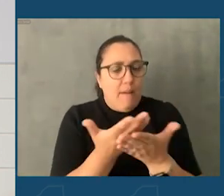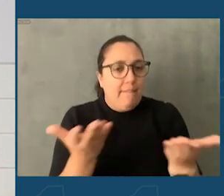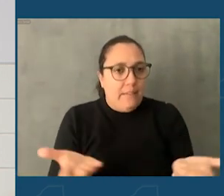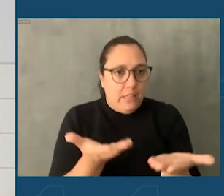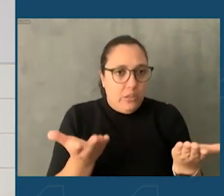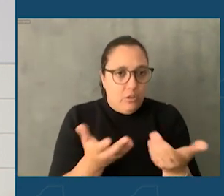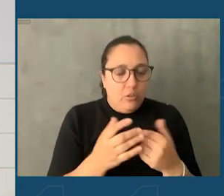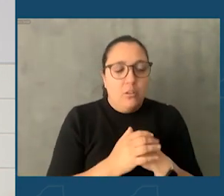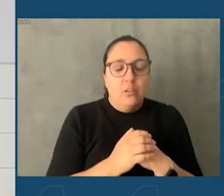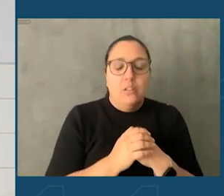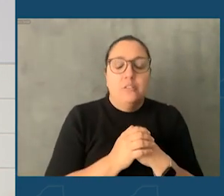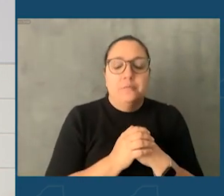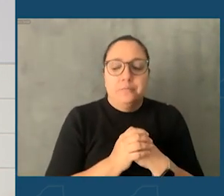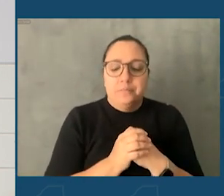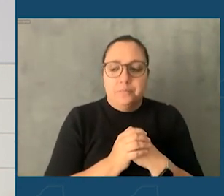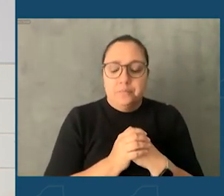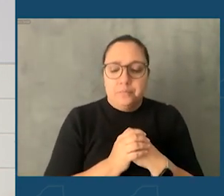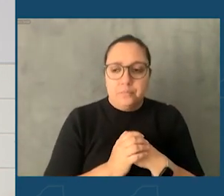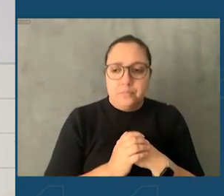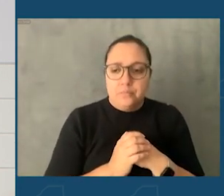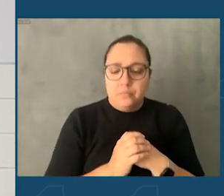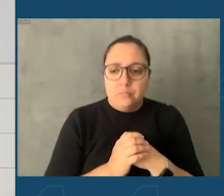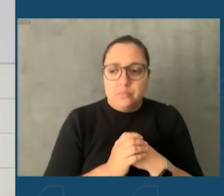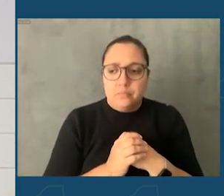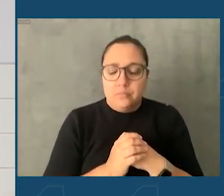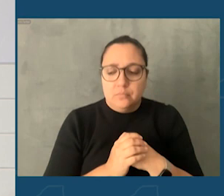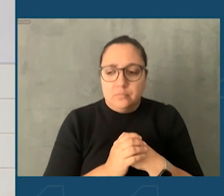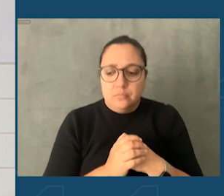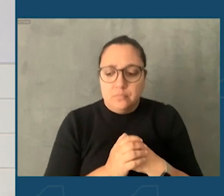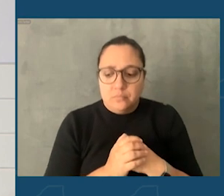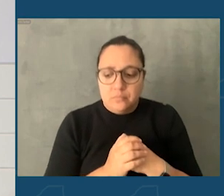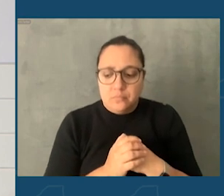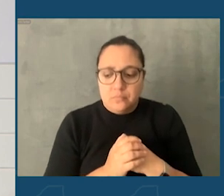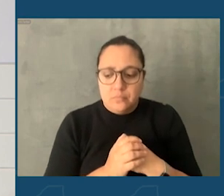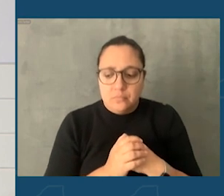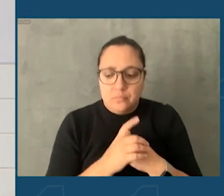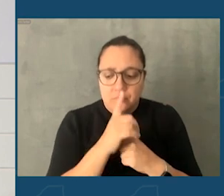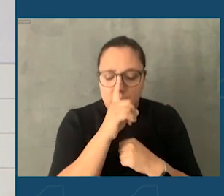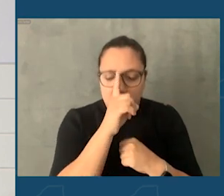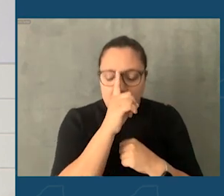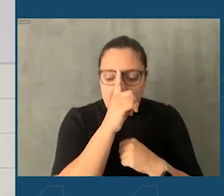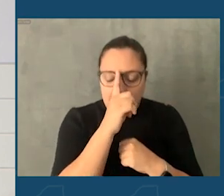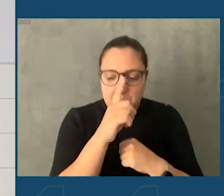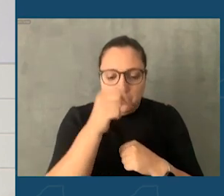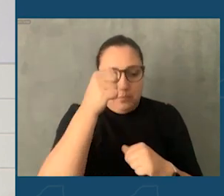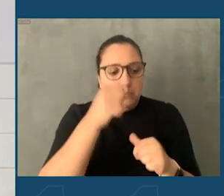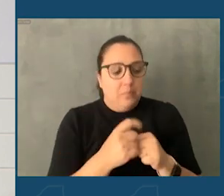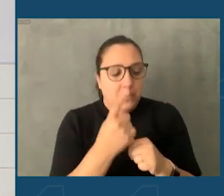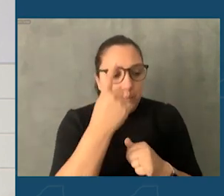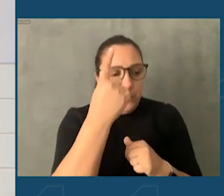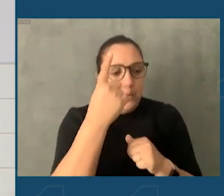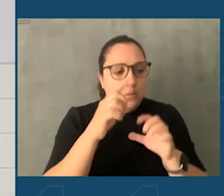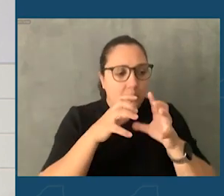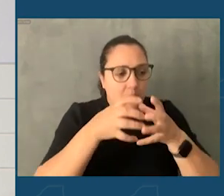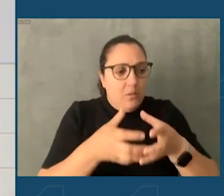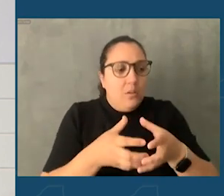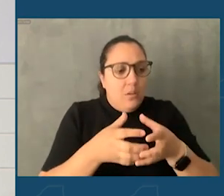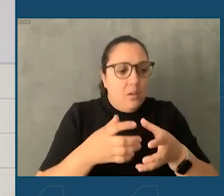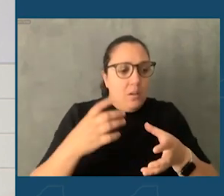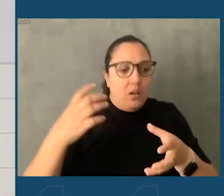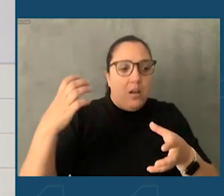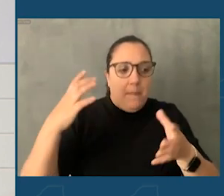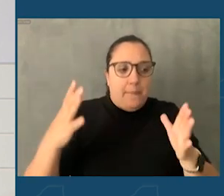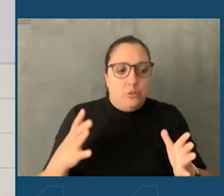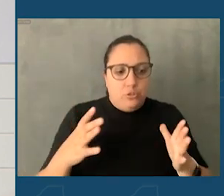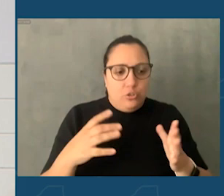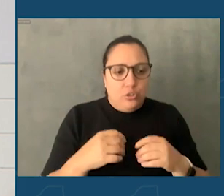commissioner of immigrant affairs, coming from Mexico with his family, pursuing the American dream, and now